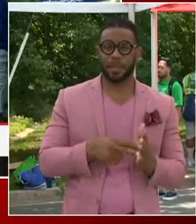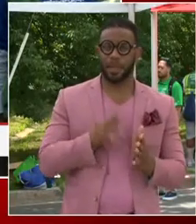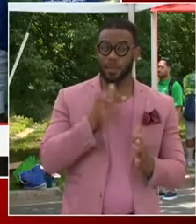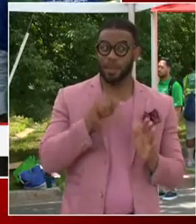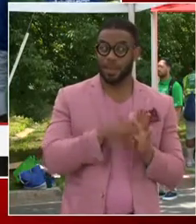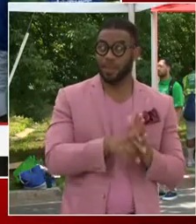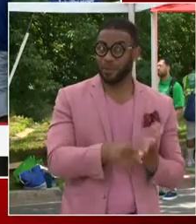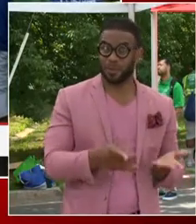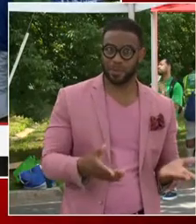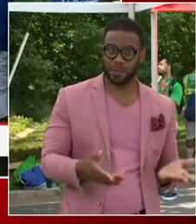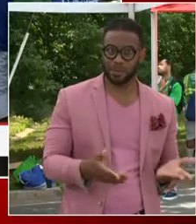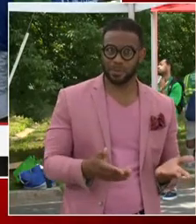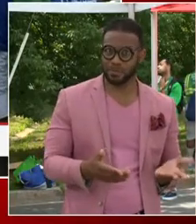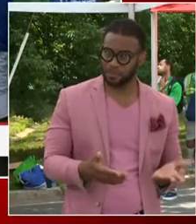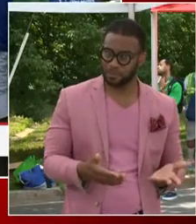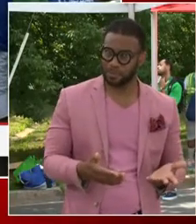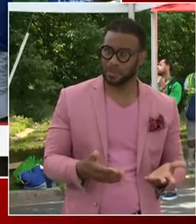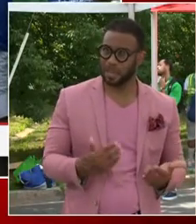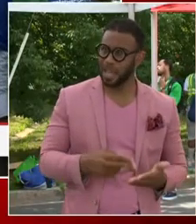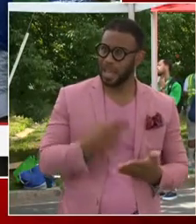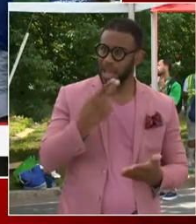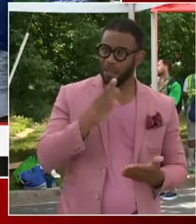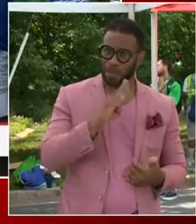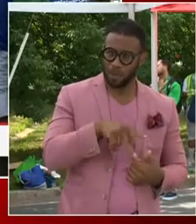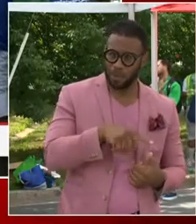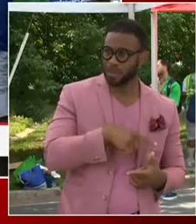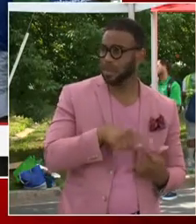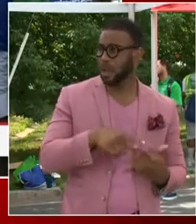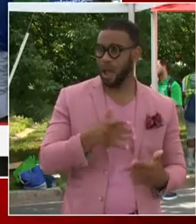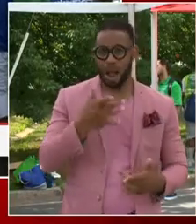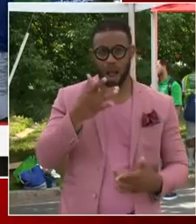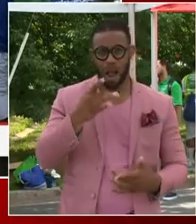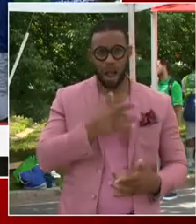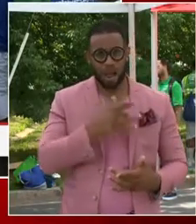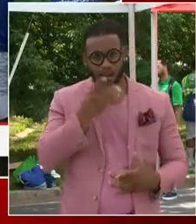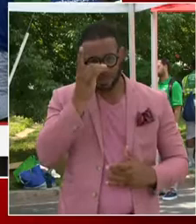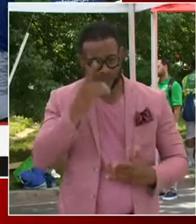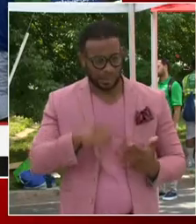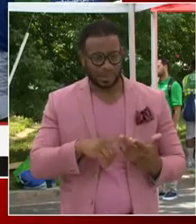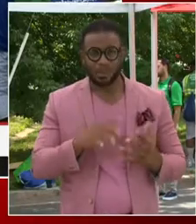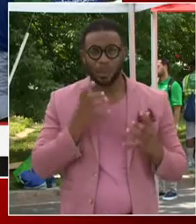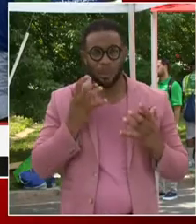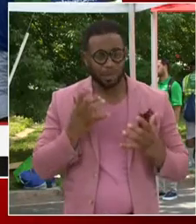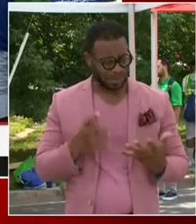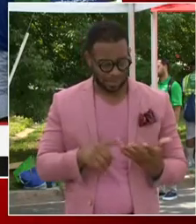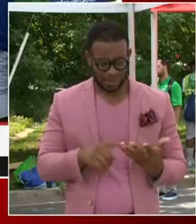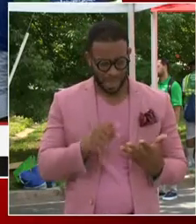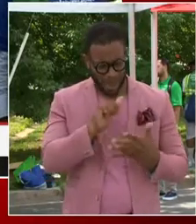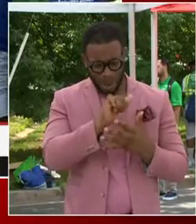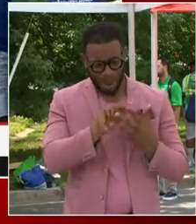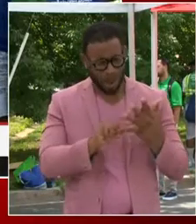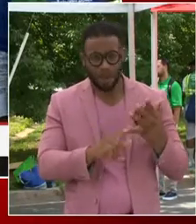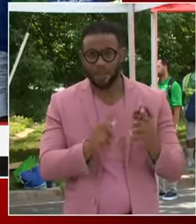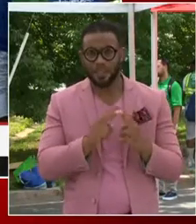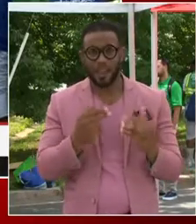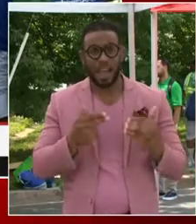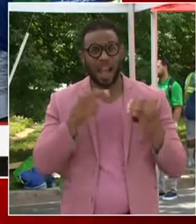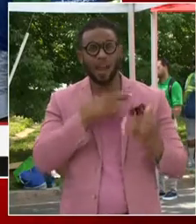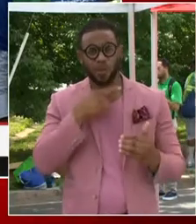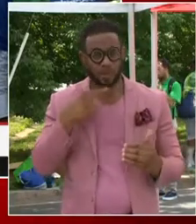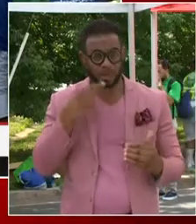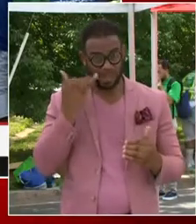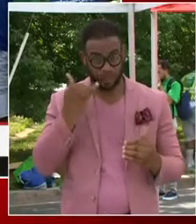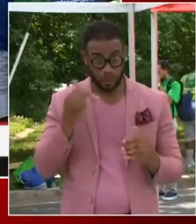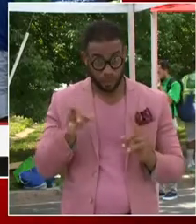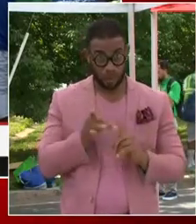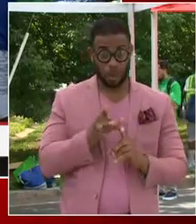kill you, okay? High blood pressure, heart disease, obesity, all of these are very high risk that if